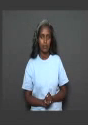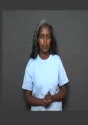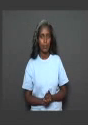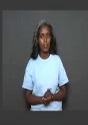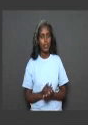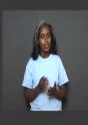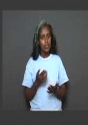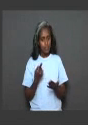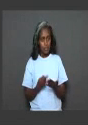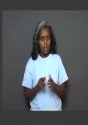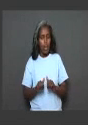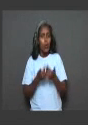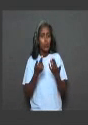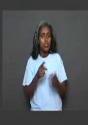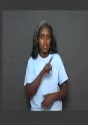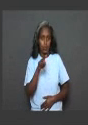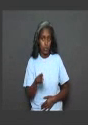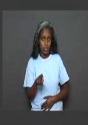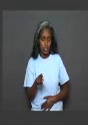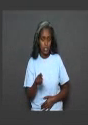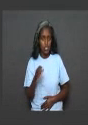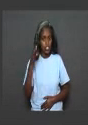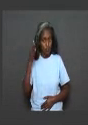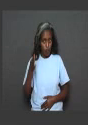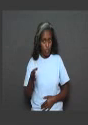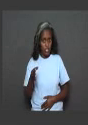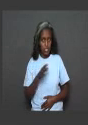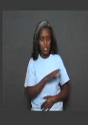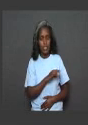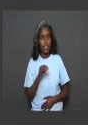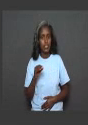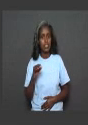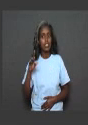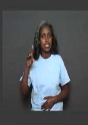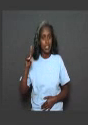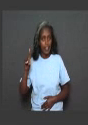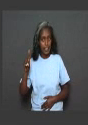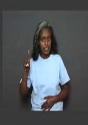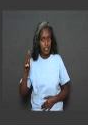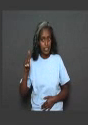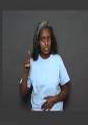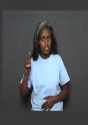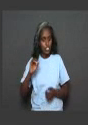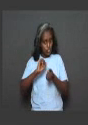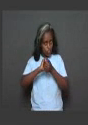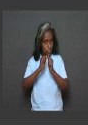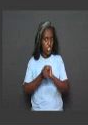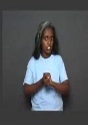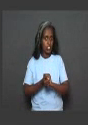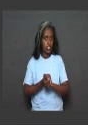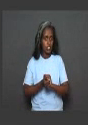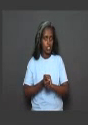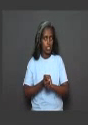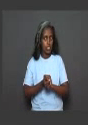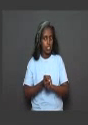Note how the equation, the focus, and the directrix change